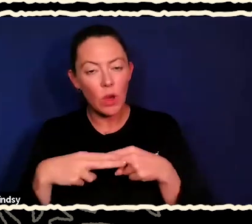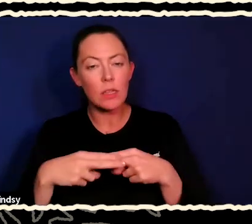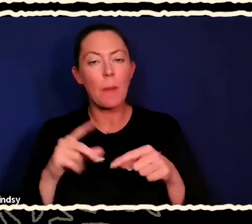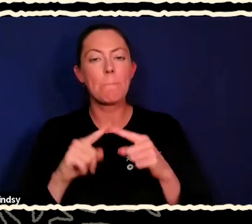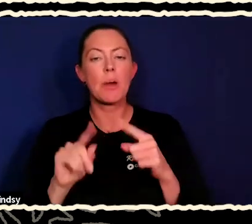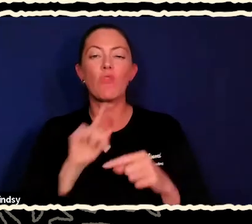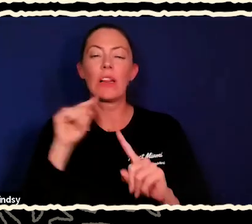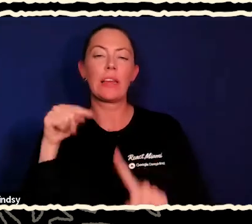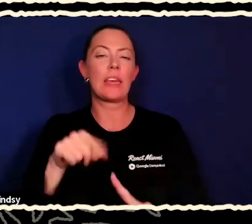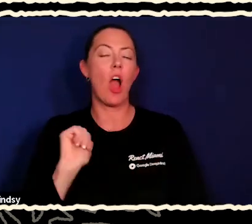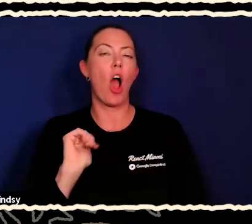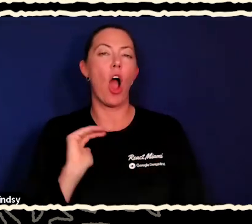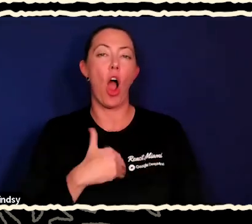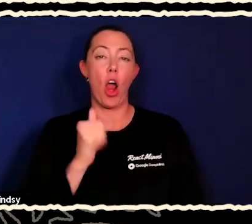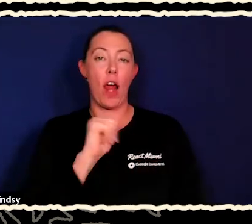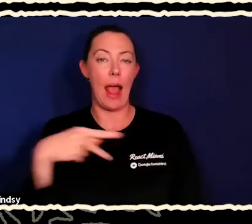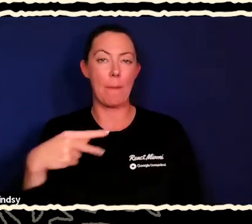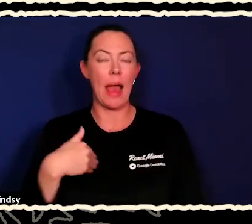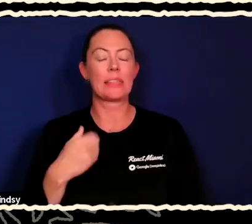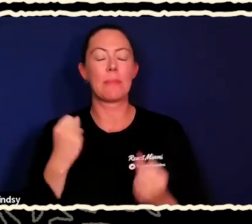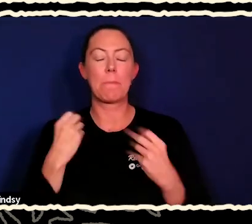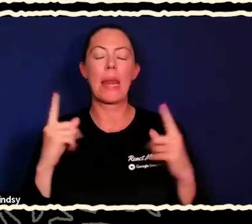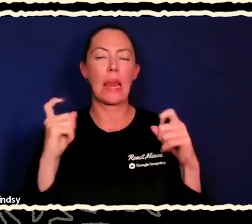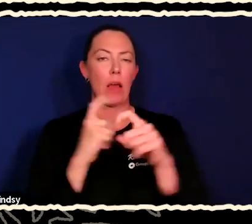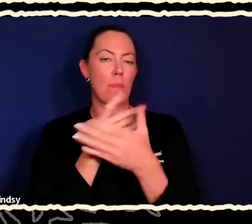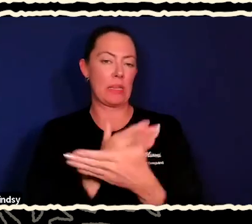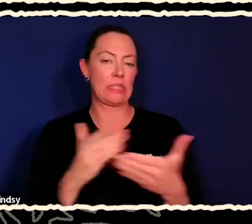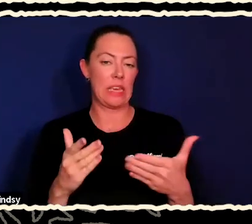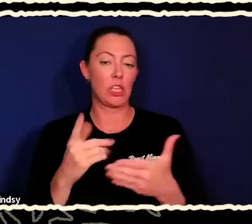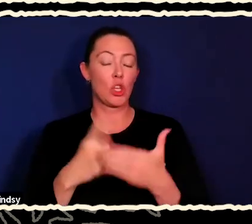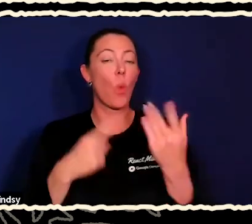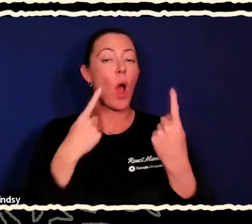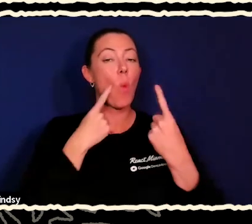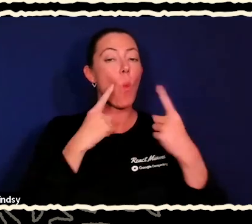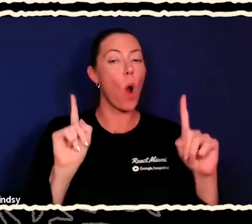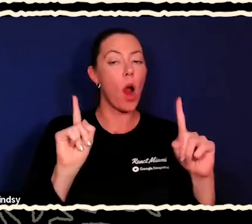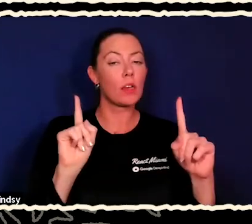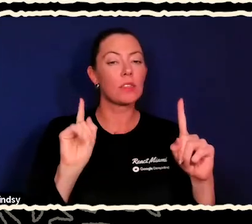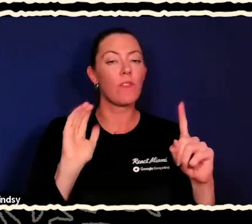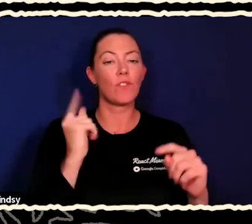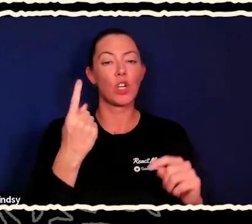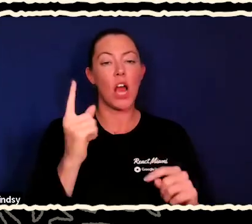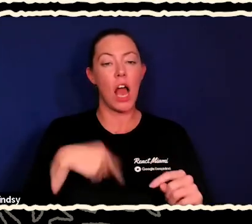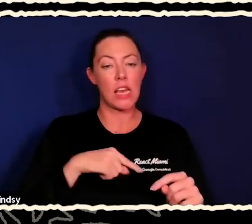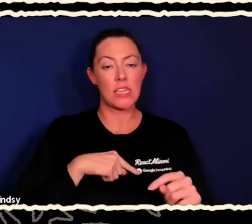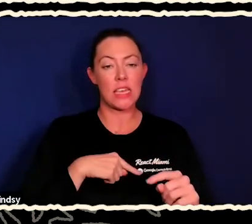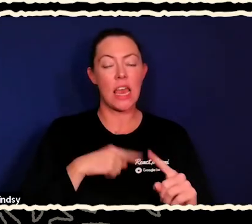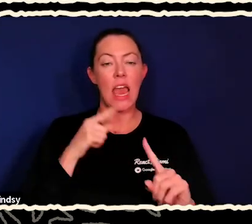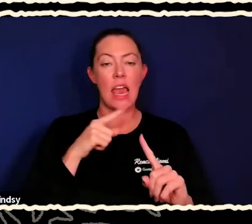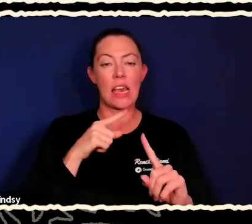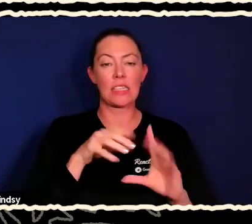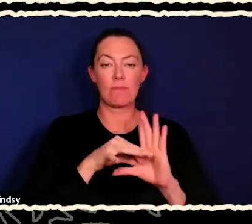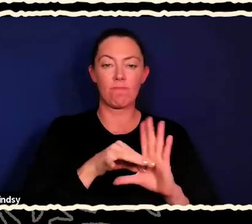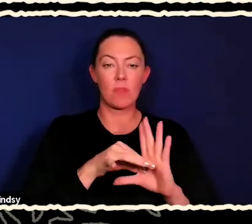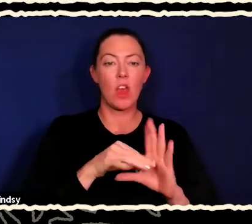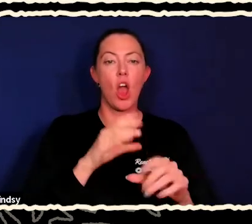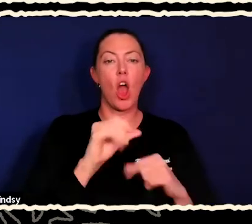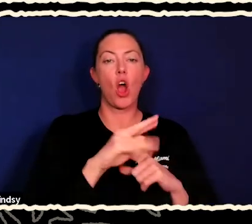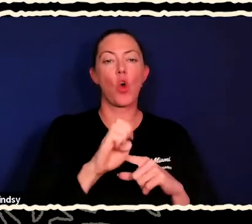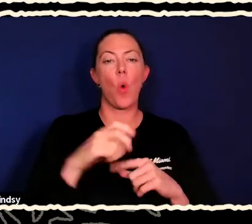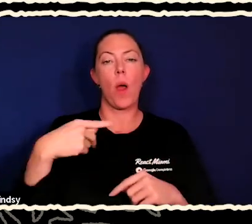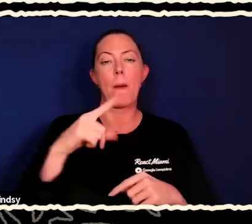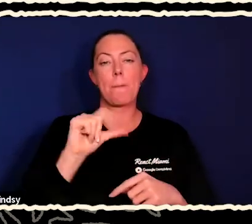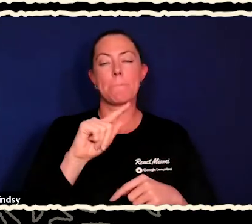complex surfaces. What worked for us was a core platform that's a modular monolith that has cross-cutting